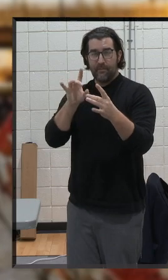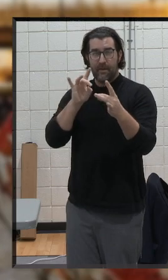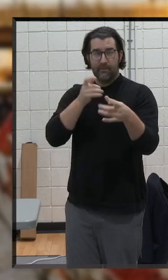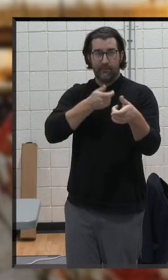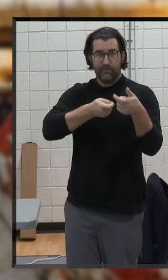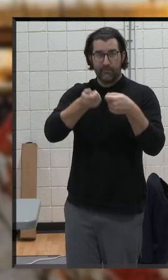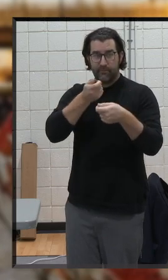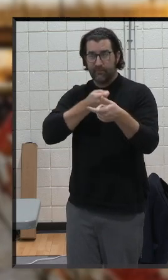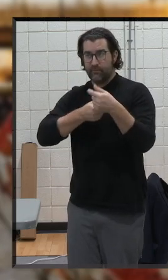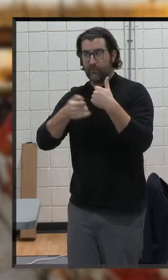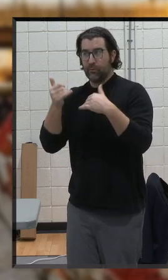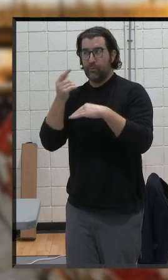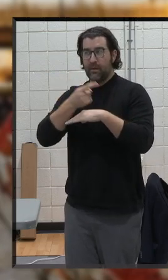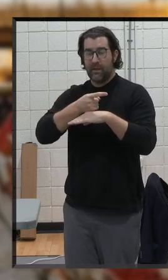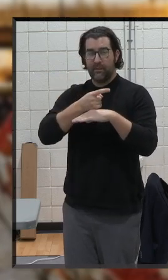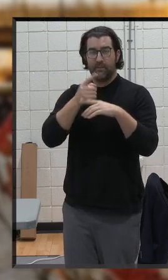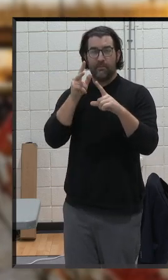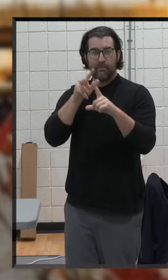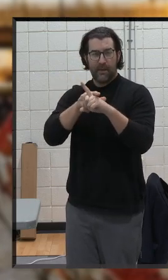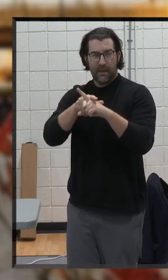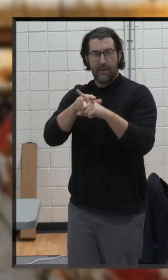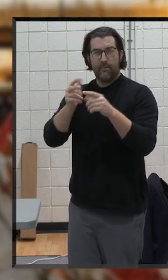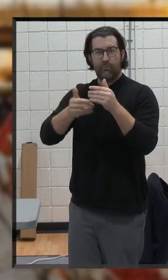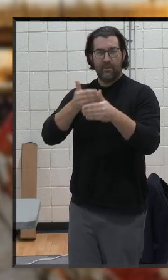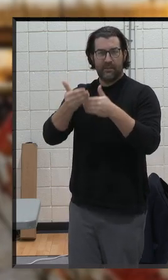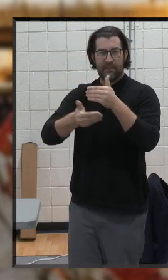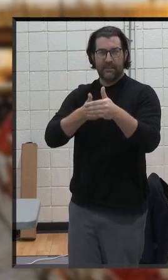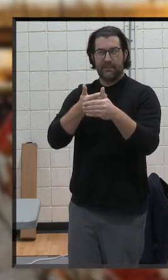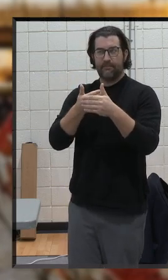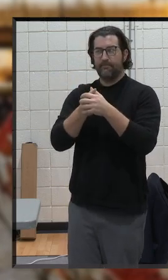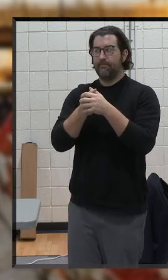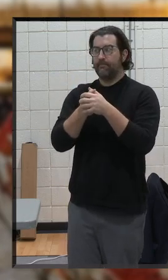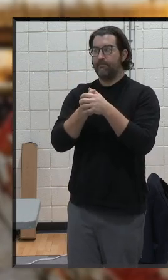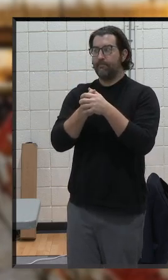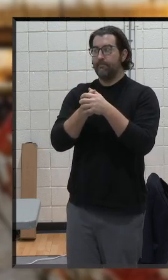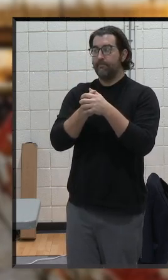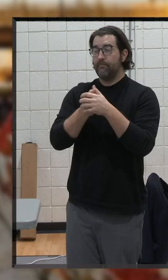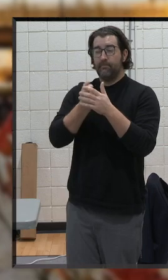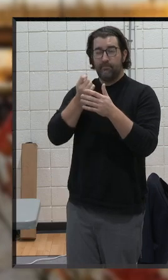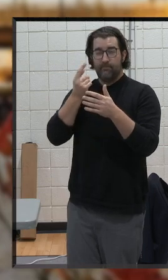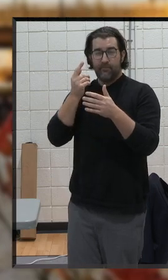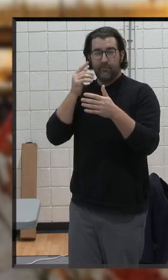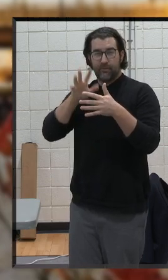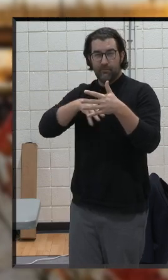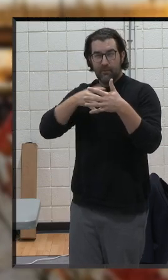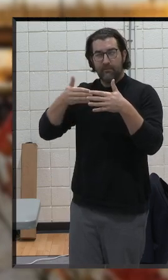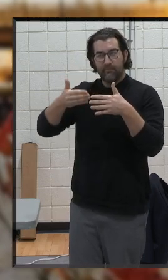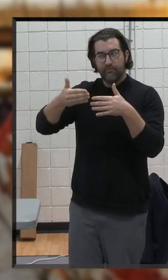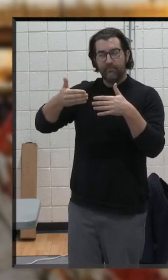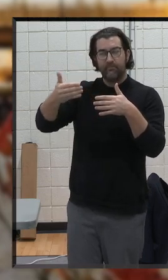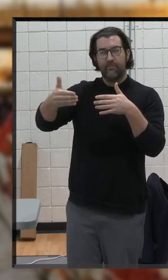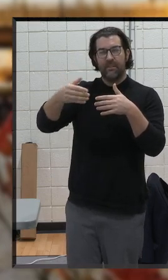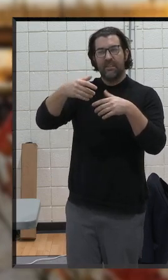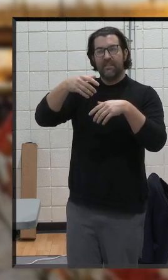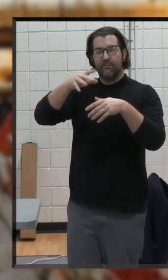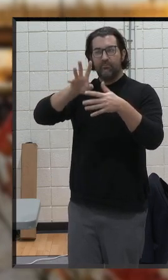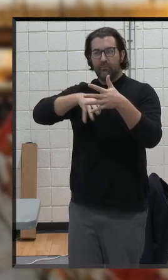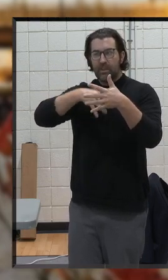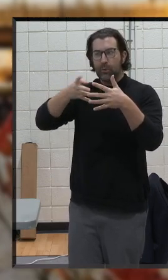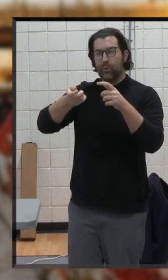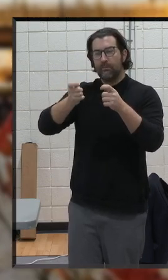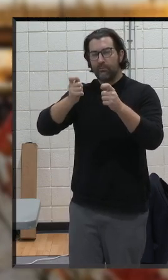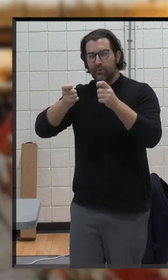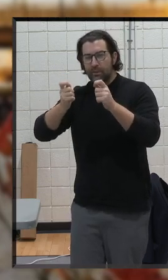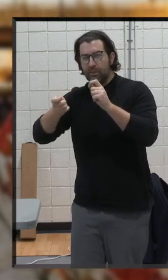tonight and rolling it into that process as we continue. As we get closer, we'll refine the construction timeline, we'll refine